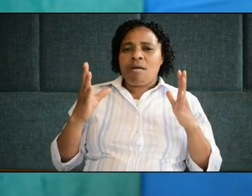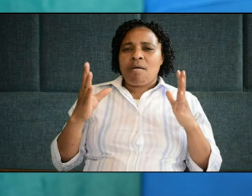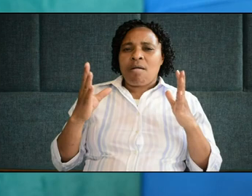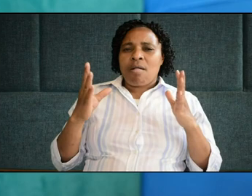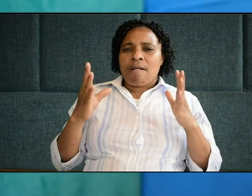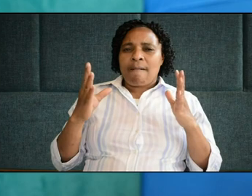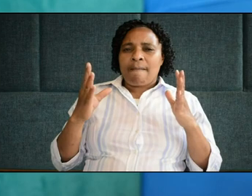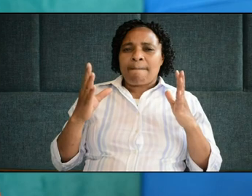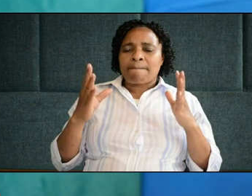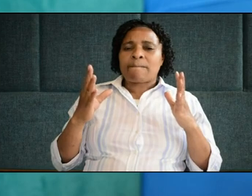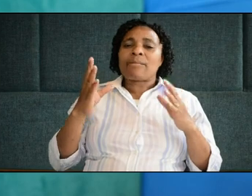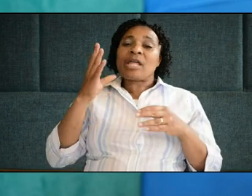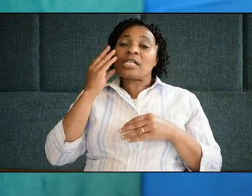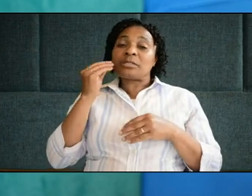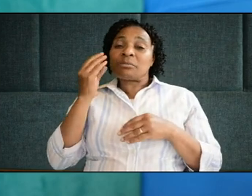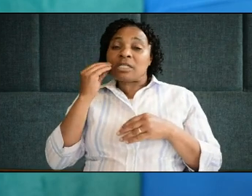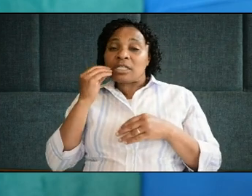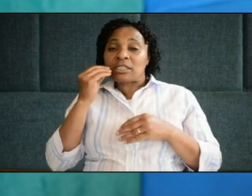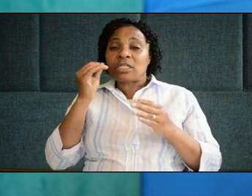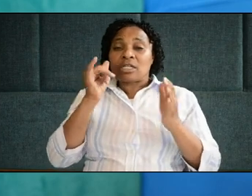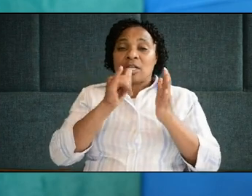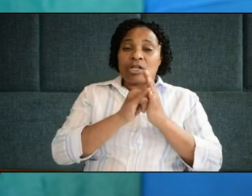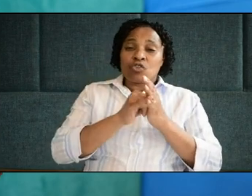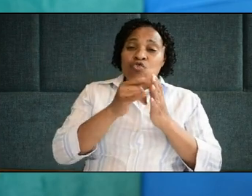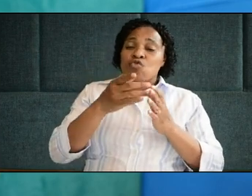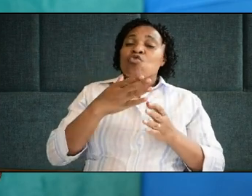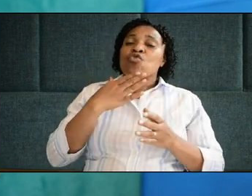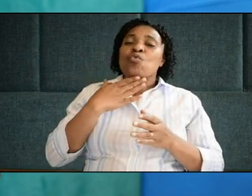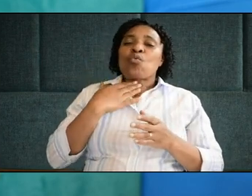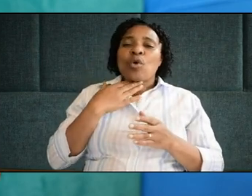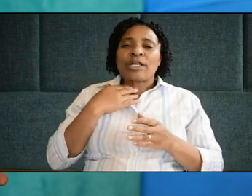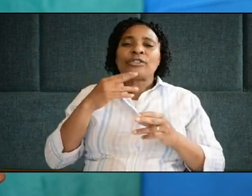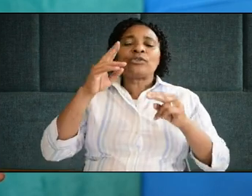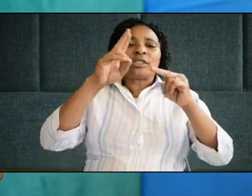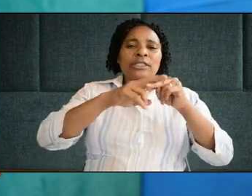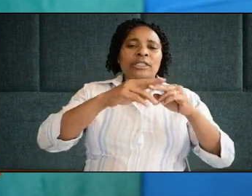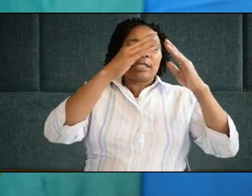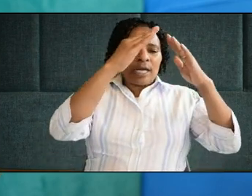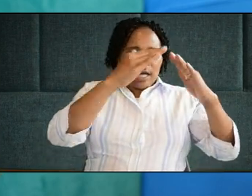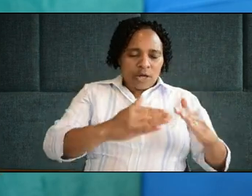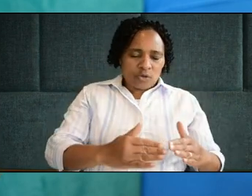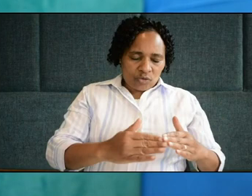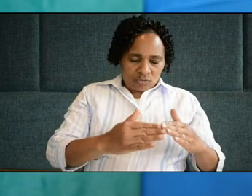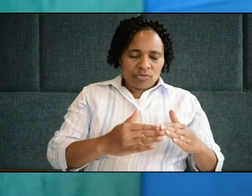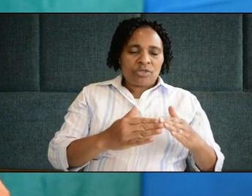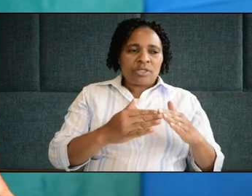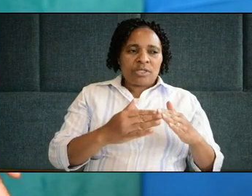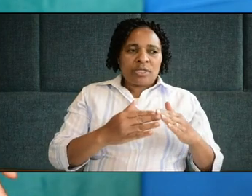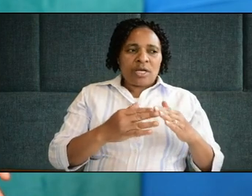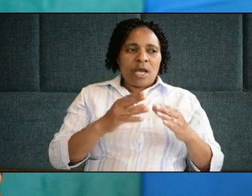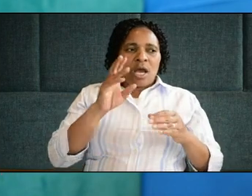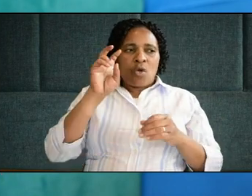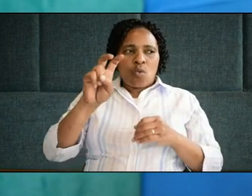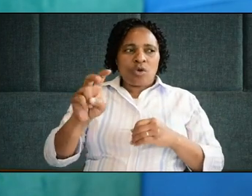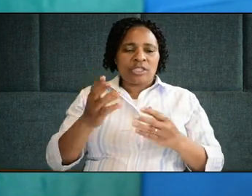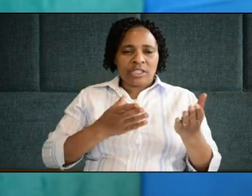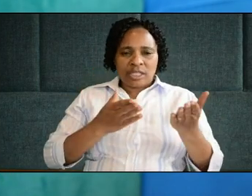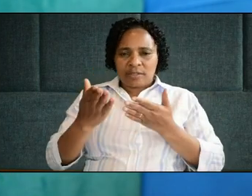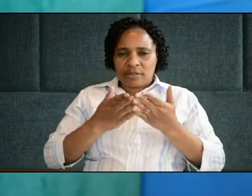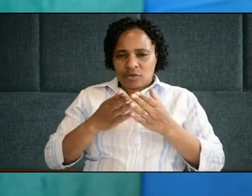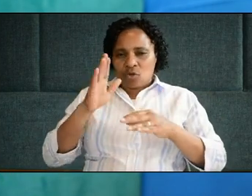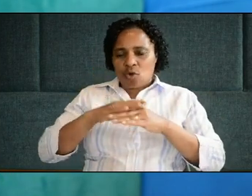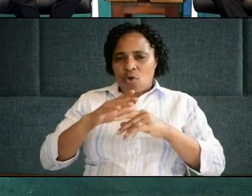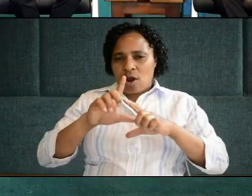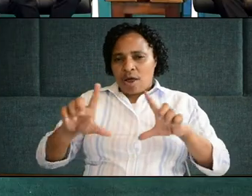an experience that you don't want to just sit in the house and watch the service